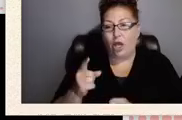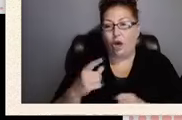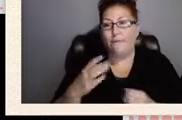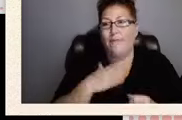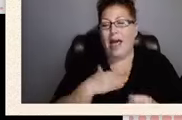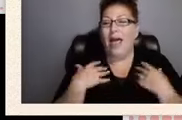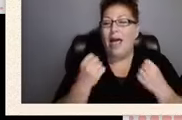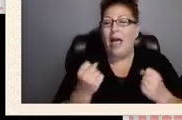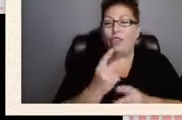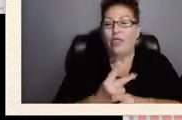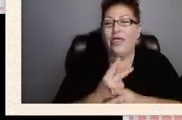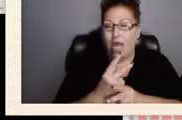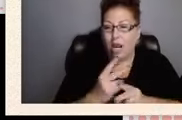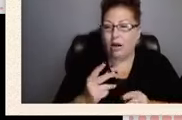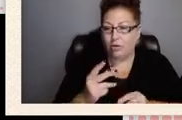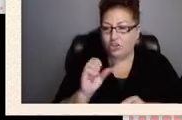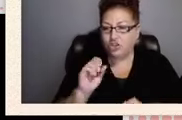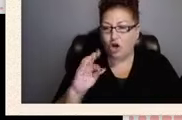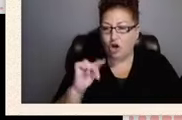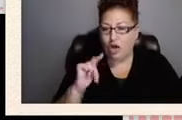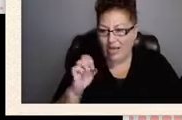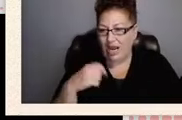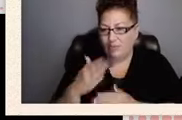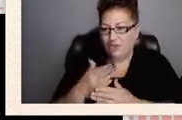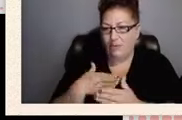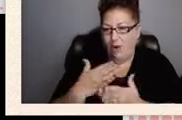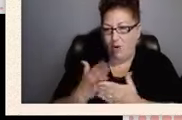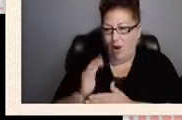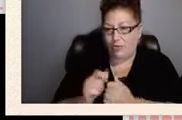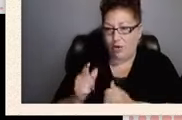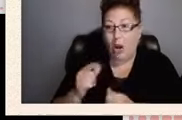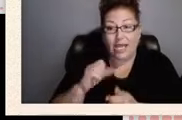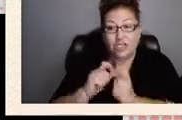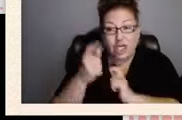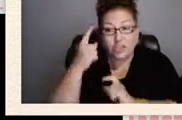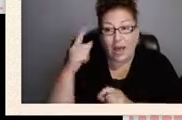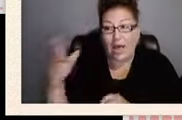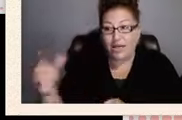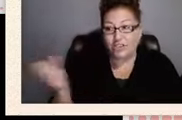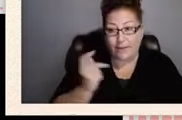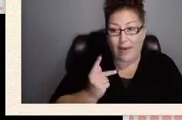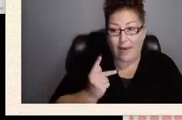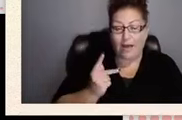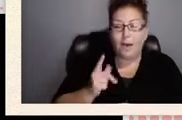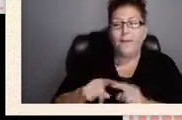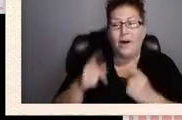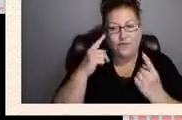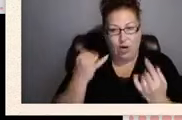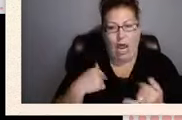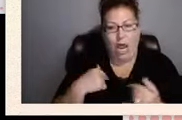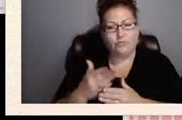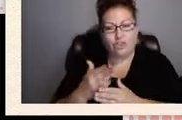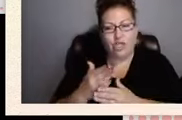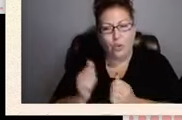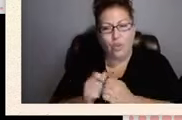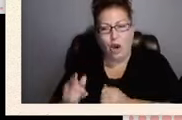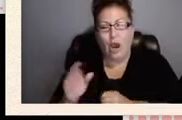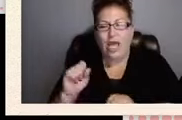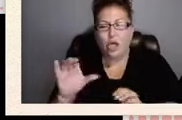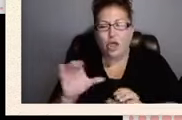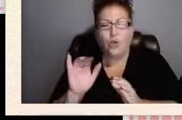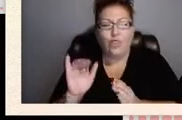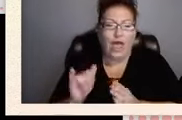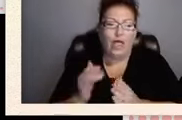sharing my rights with her. I can change my mind and take them back, but I'm sharing them with her, and I can do that through different legal tools like the healthcare